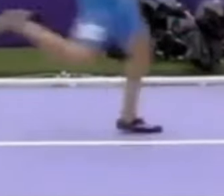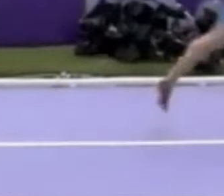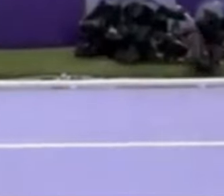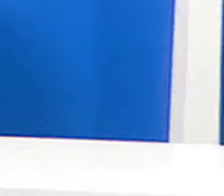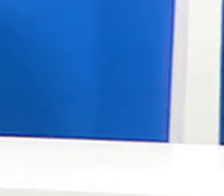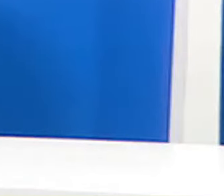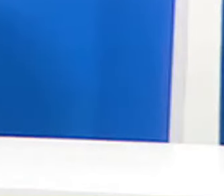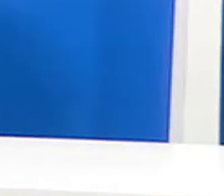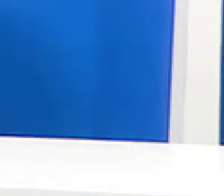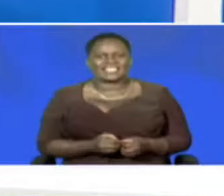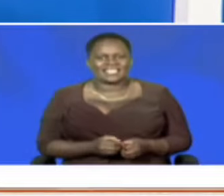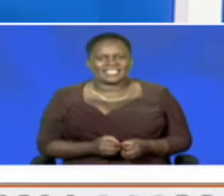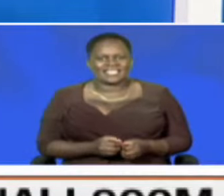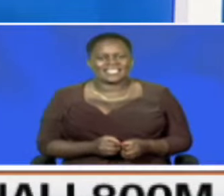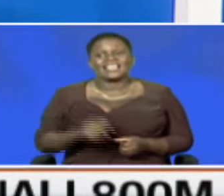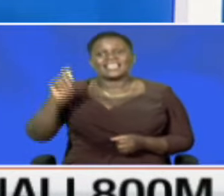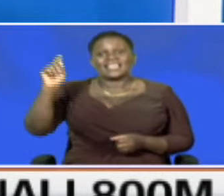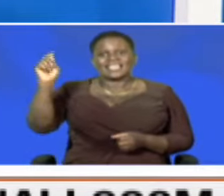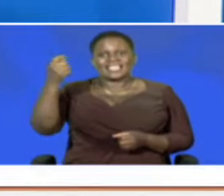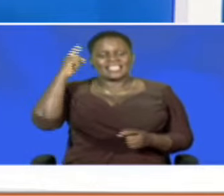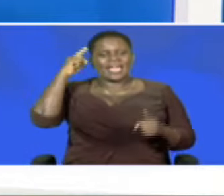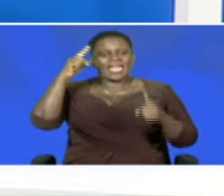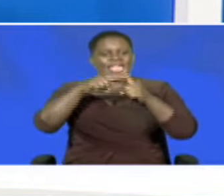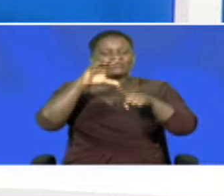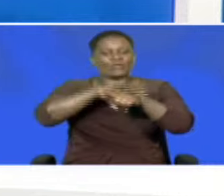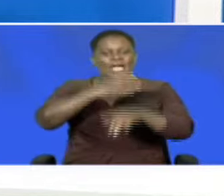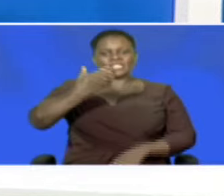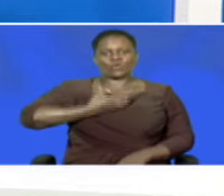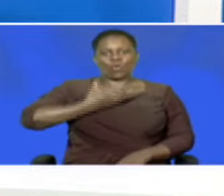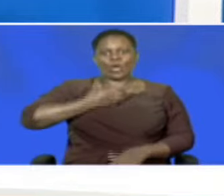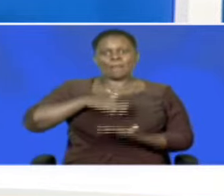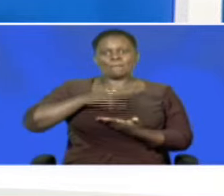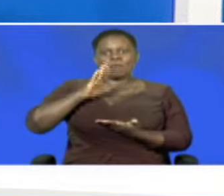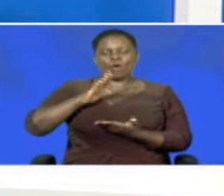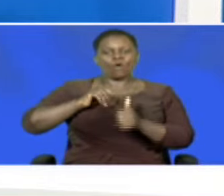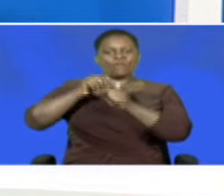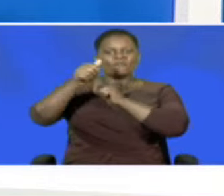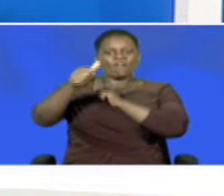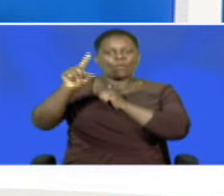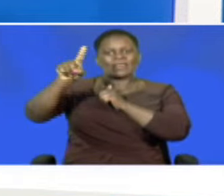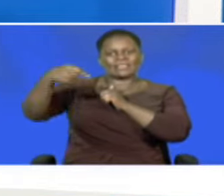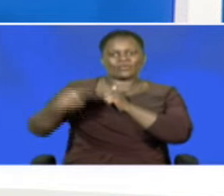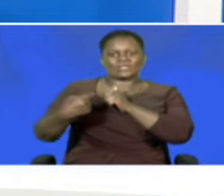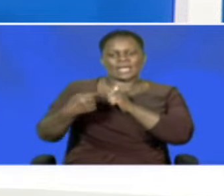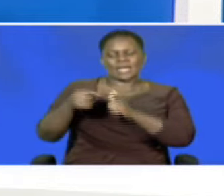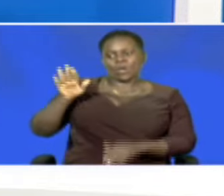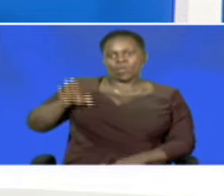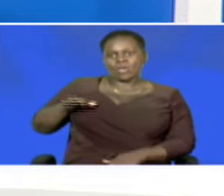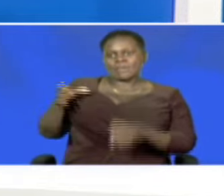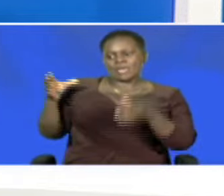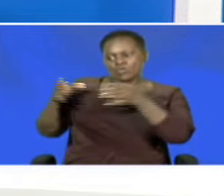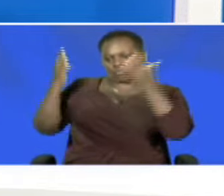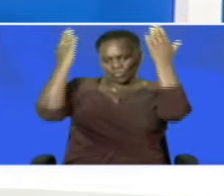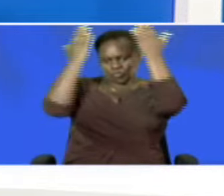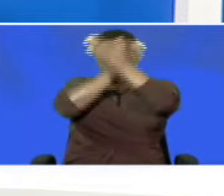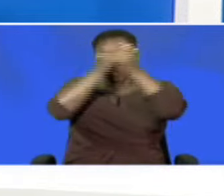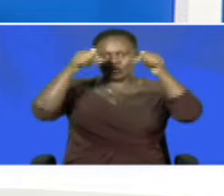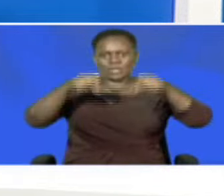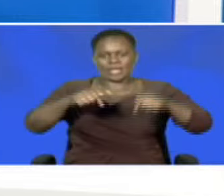quicker. Kenya italenga kunasa medali zaidi katika mbio za mita 1000 kwa upande wa wanawake usiku wa leo.